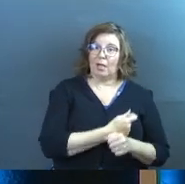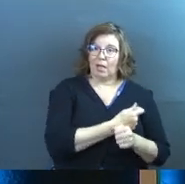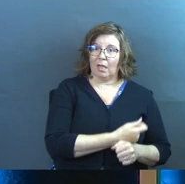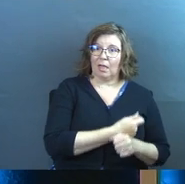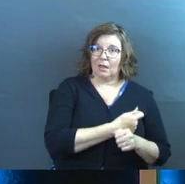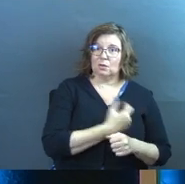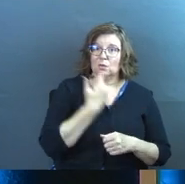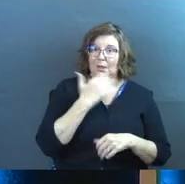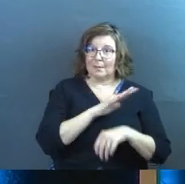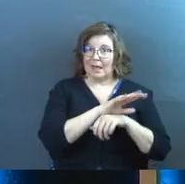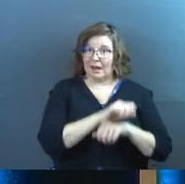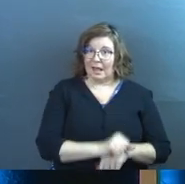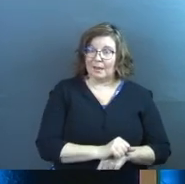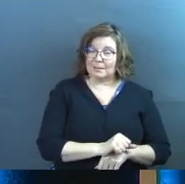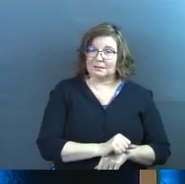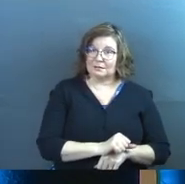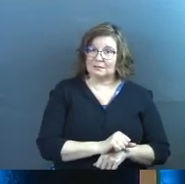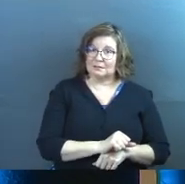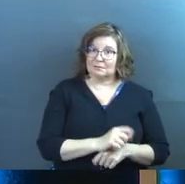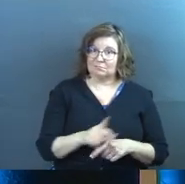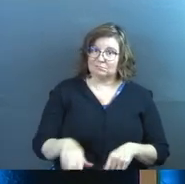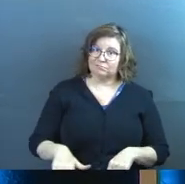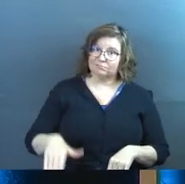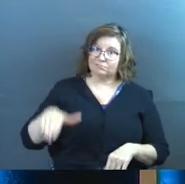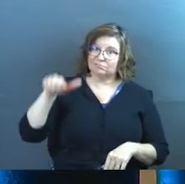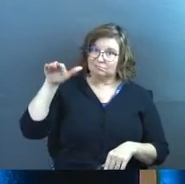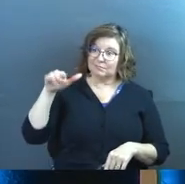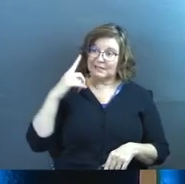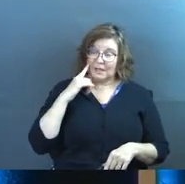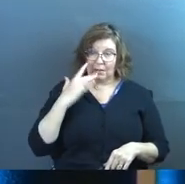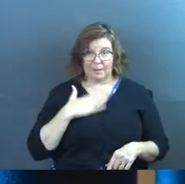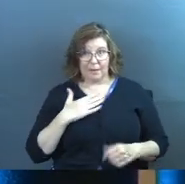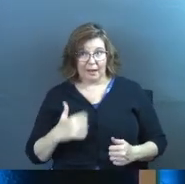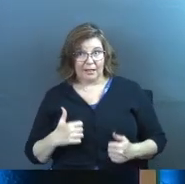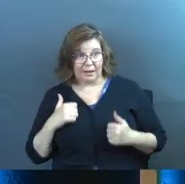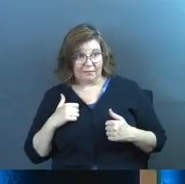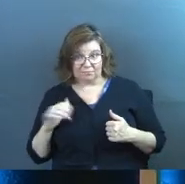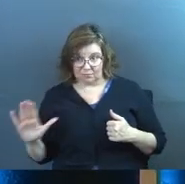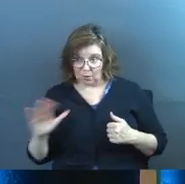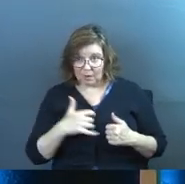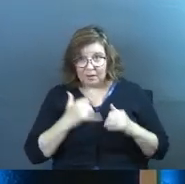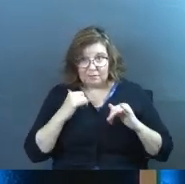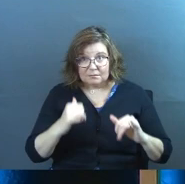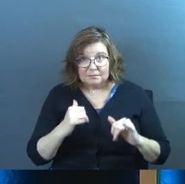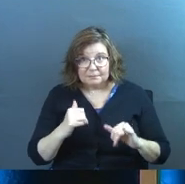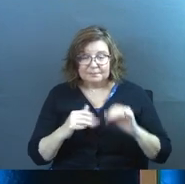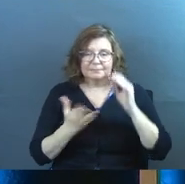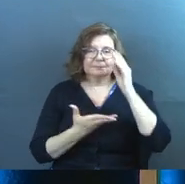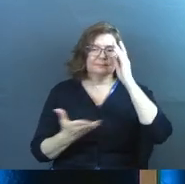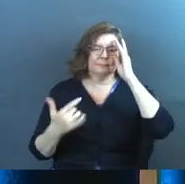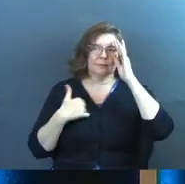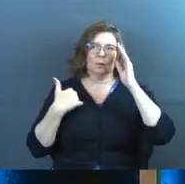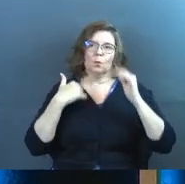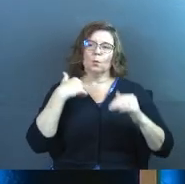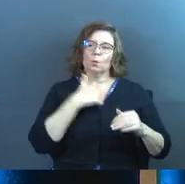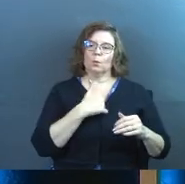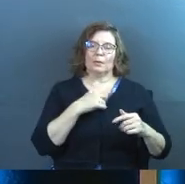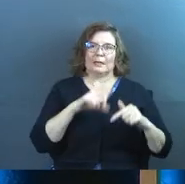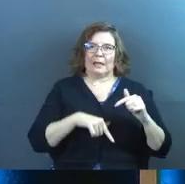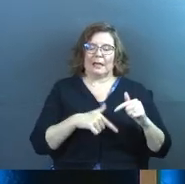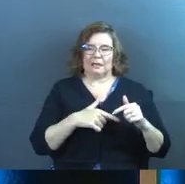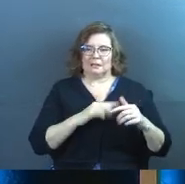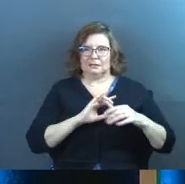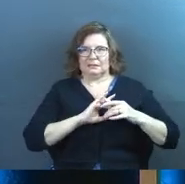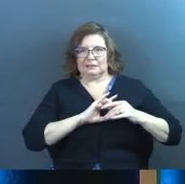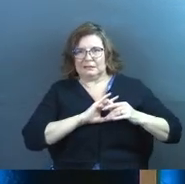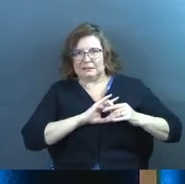to your bad habits for all your life. Does that sound like your life? It sounds like mine. It sounds like these things that we kind of can't